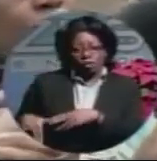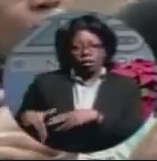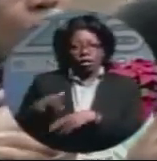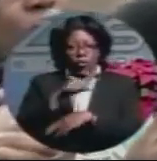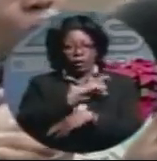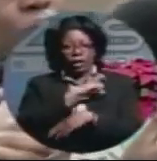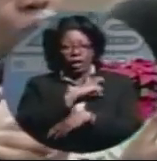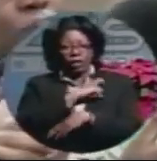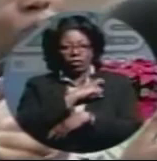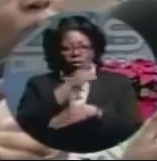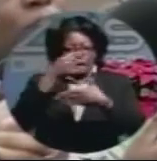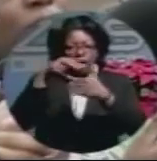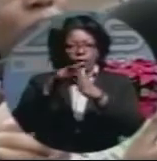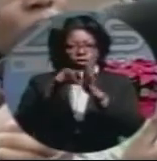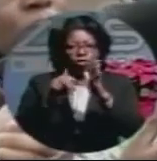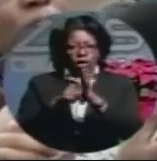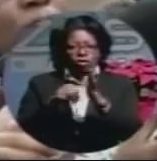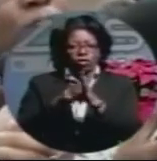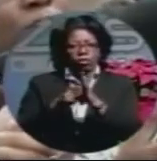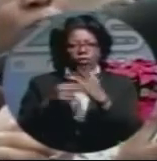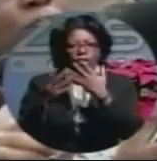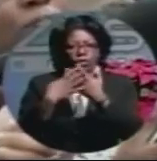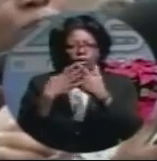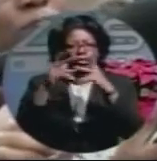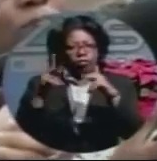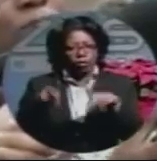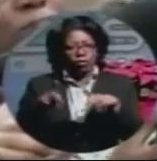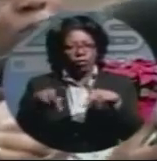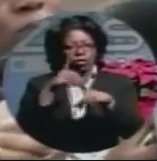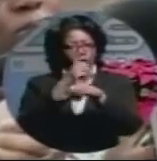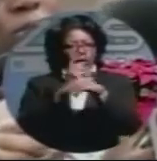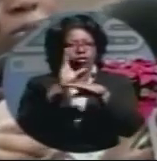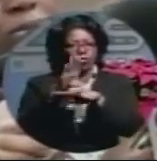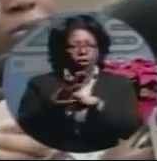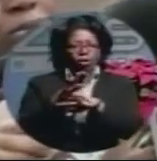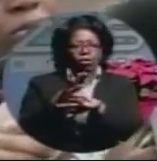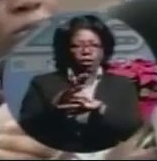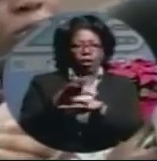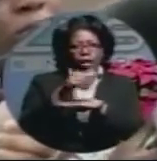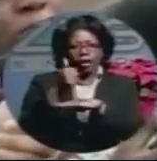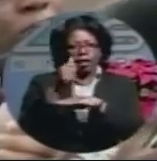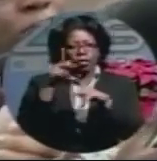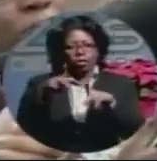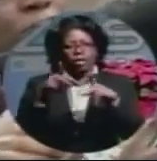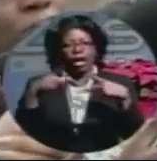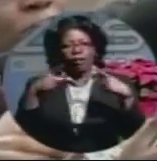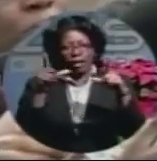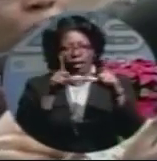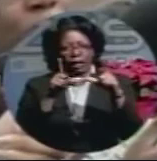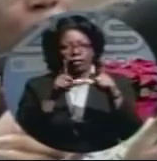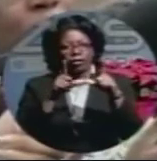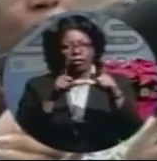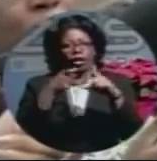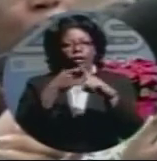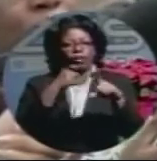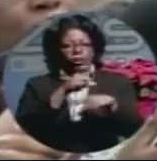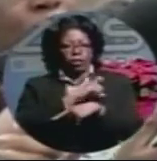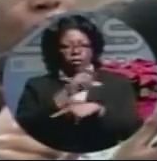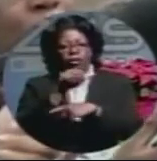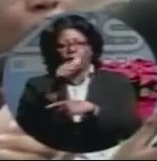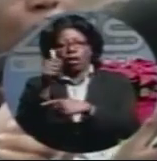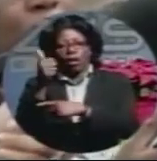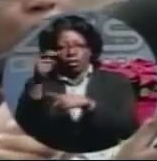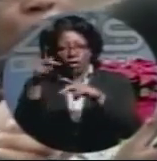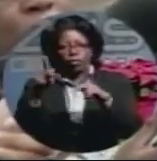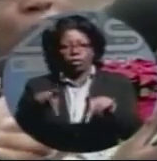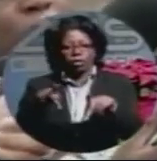Force, Immigration, Customs, and Prisons, duly authorized, and anyone with a permit or permit from the Commissioner of Police. Anyone else with a